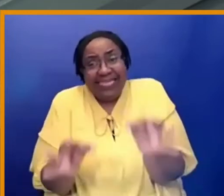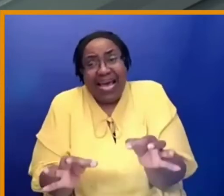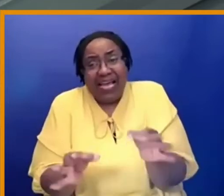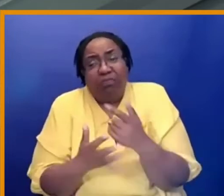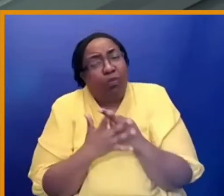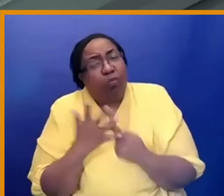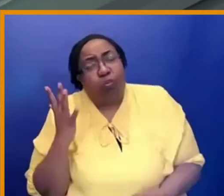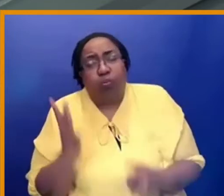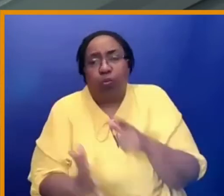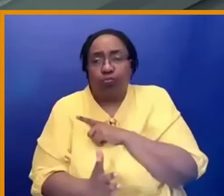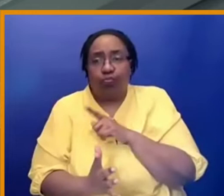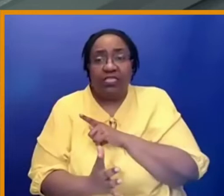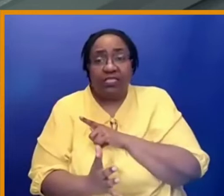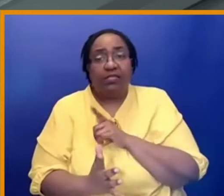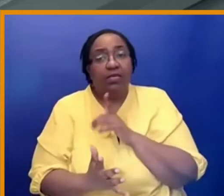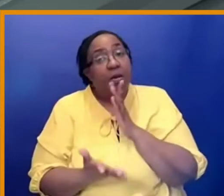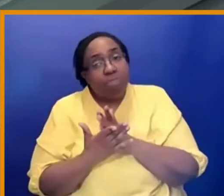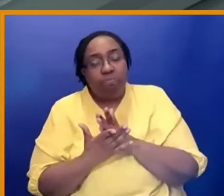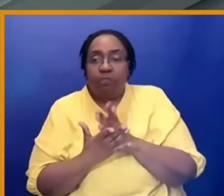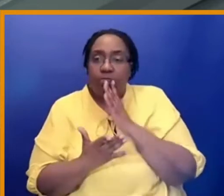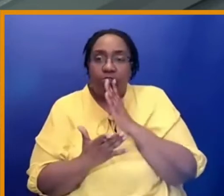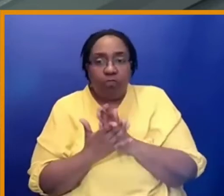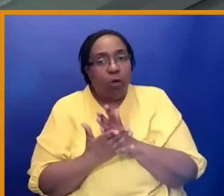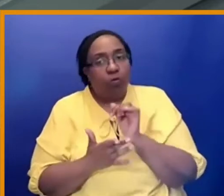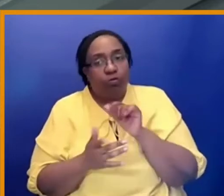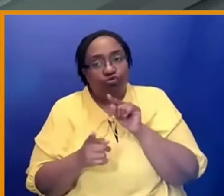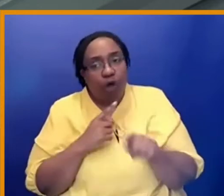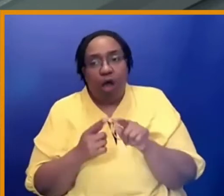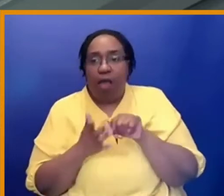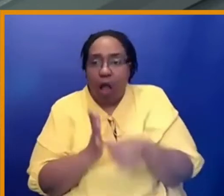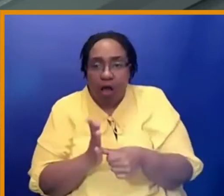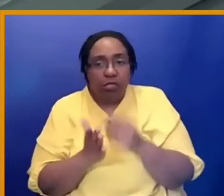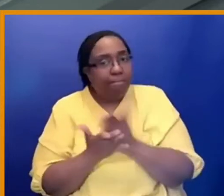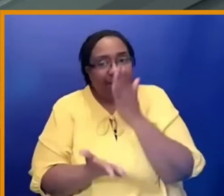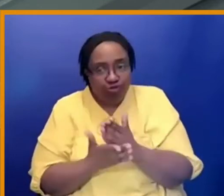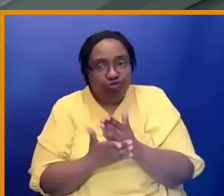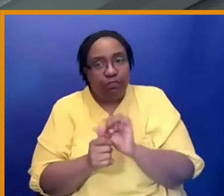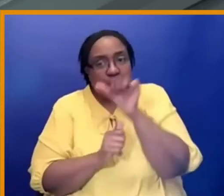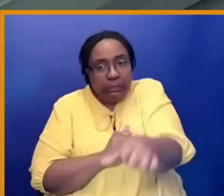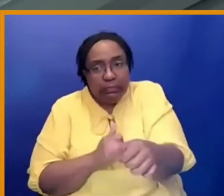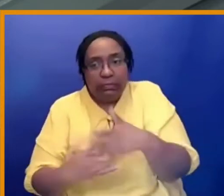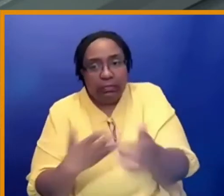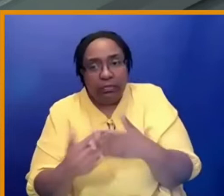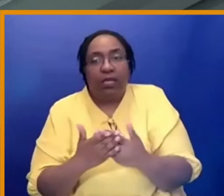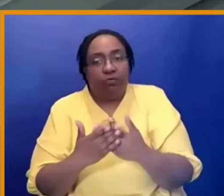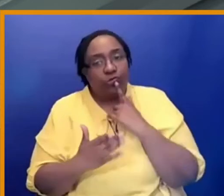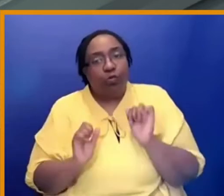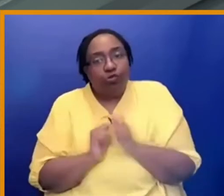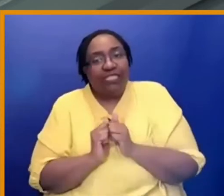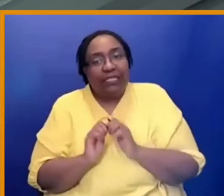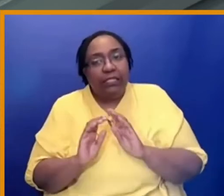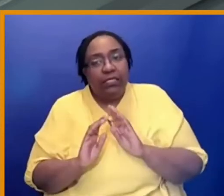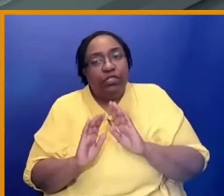that on this occasion, and we will try very hard to make sure that that doesn't happen again, because it's not as it should be. So I hope